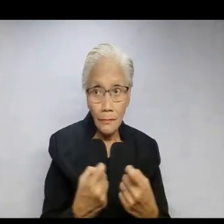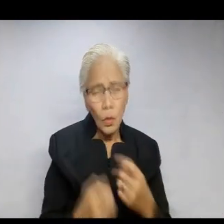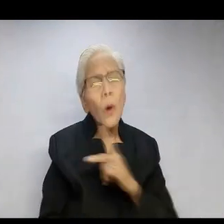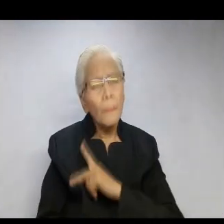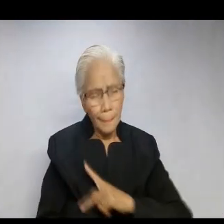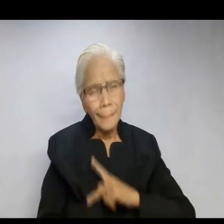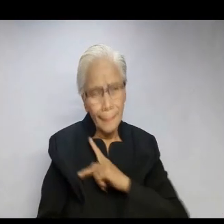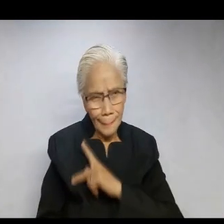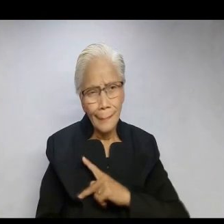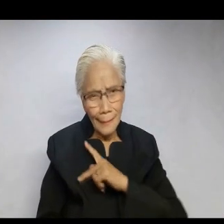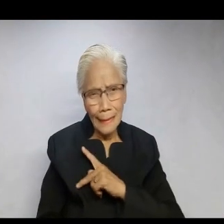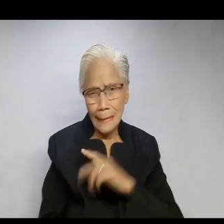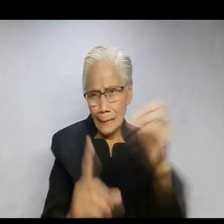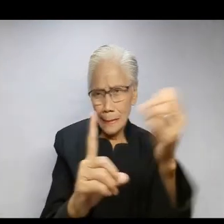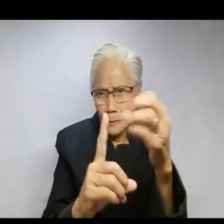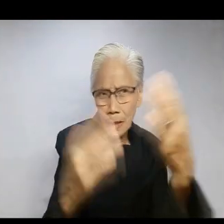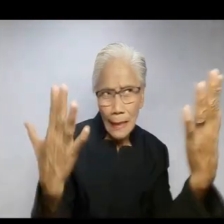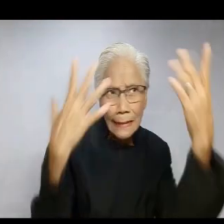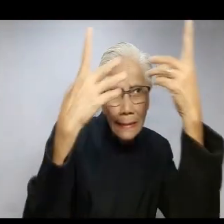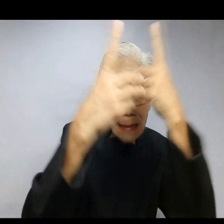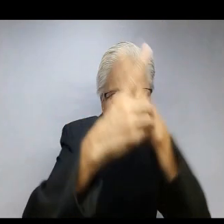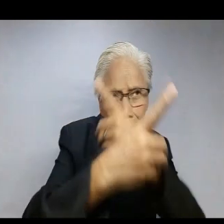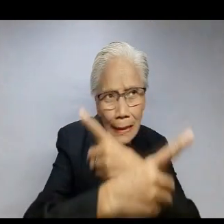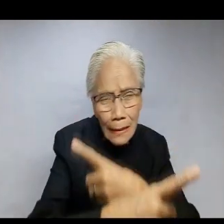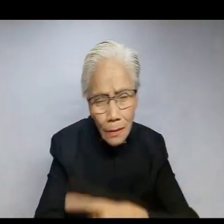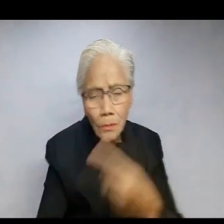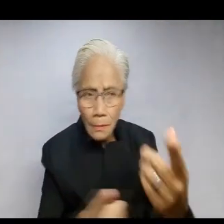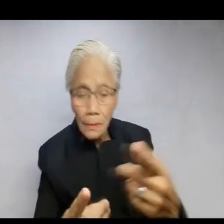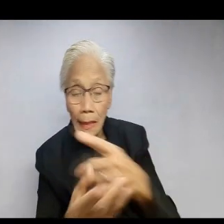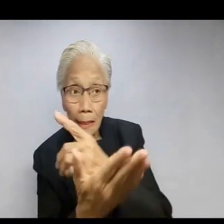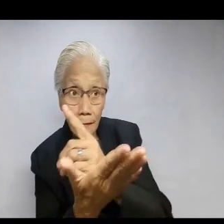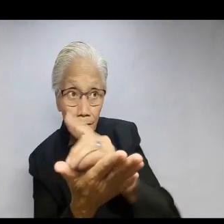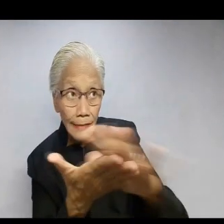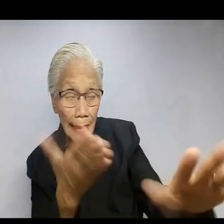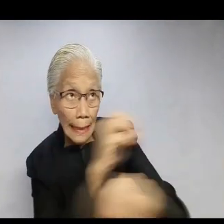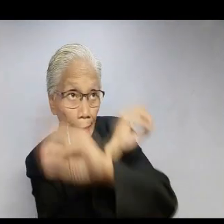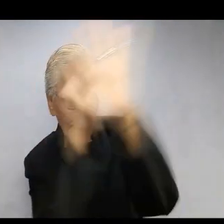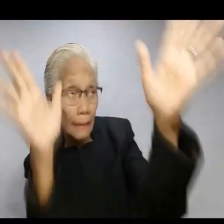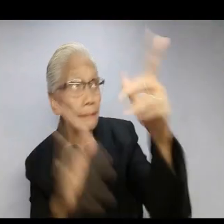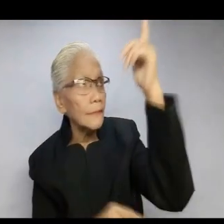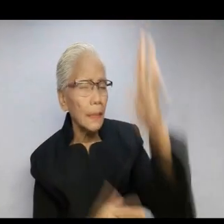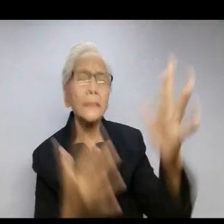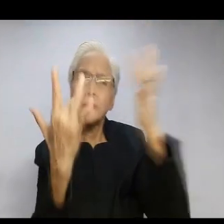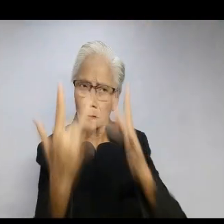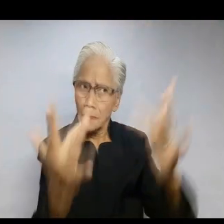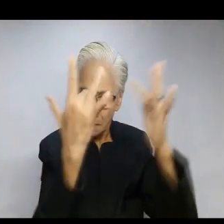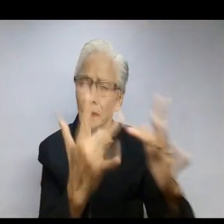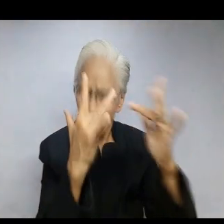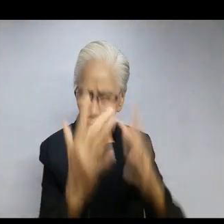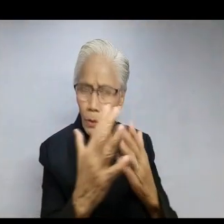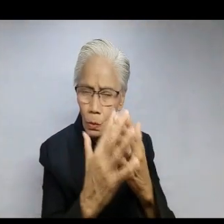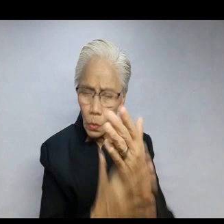sin. Please expose these dark areas to the divine light of God's